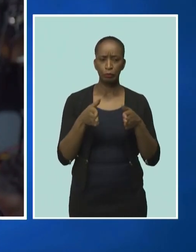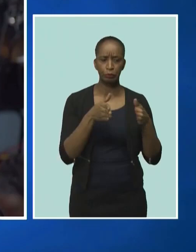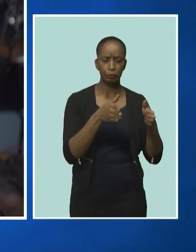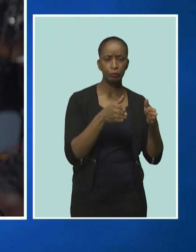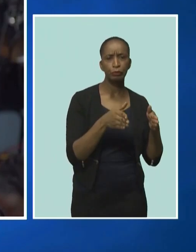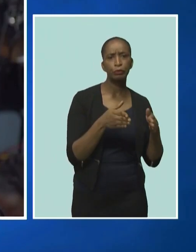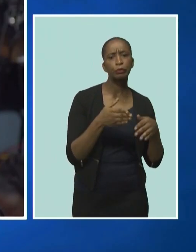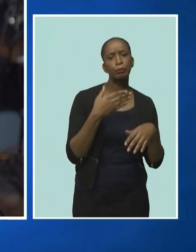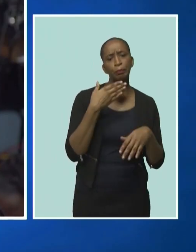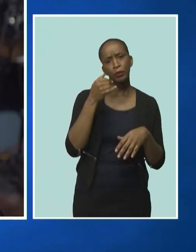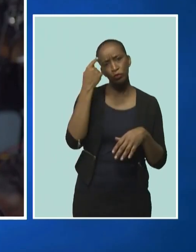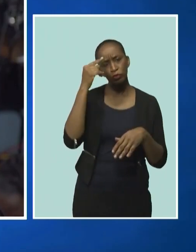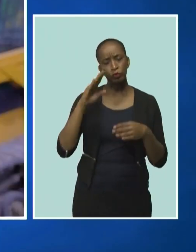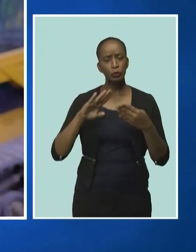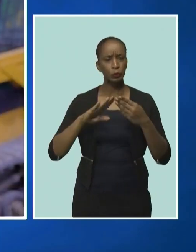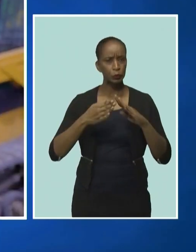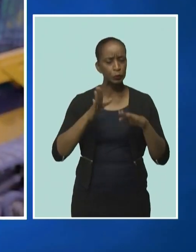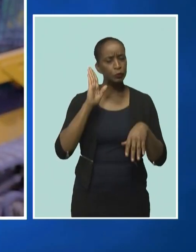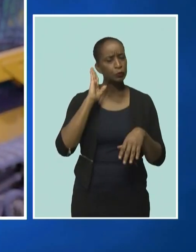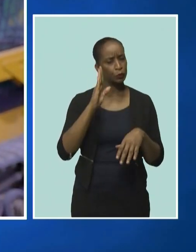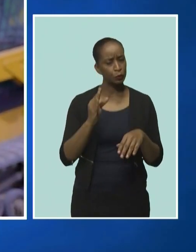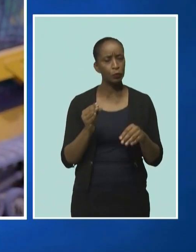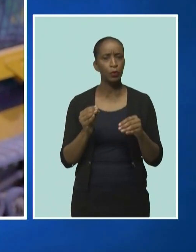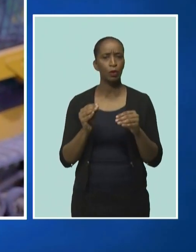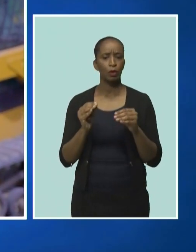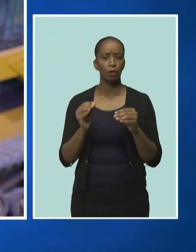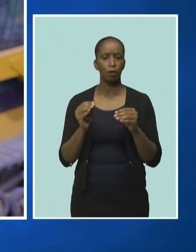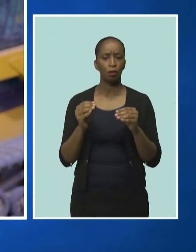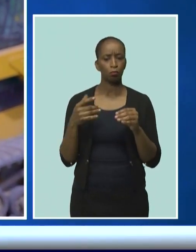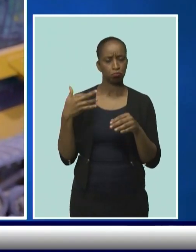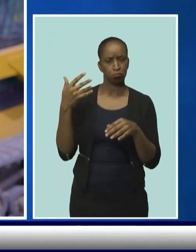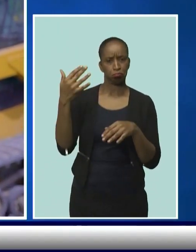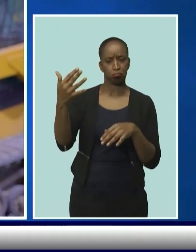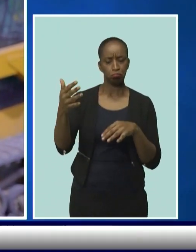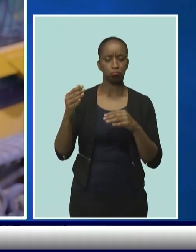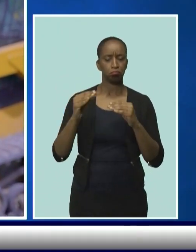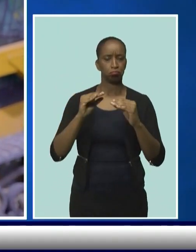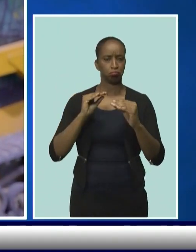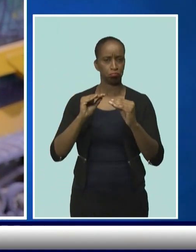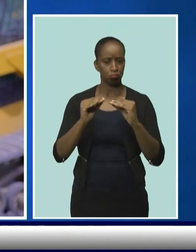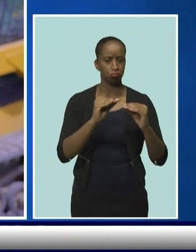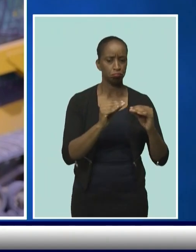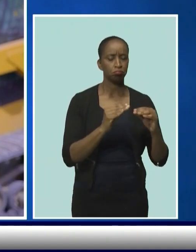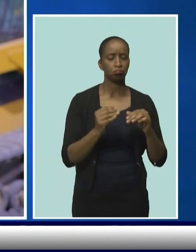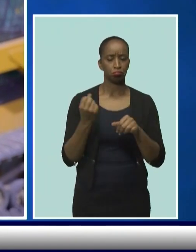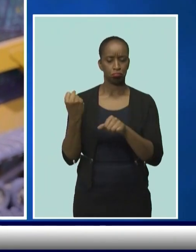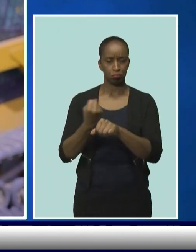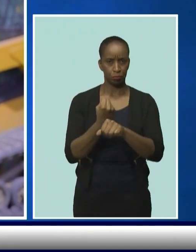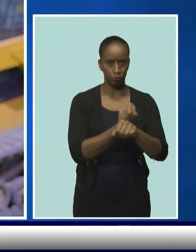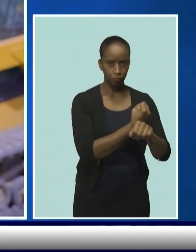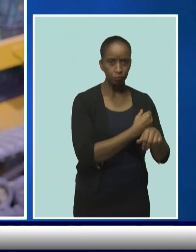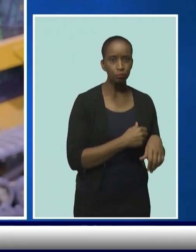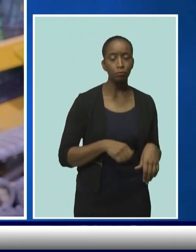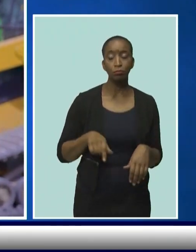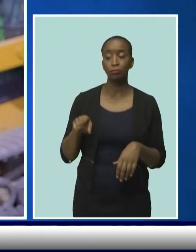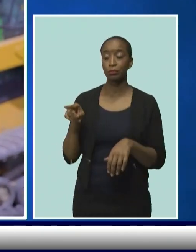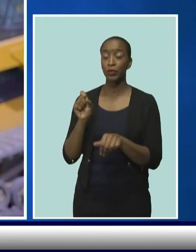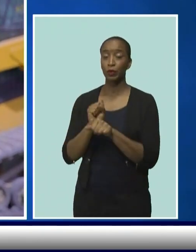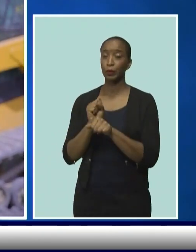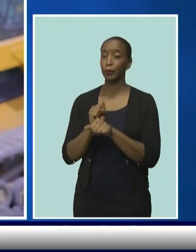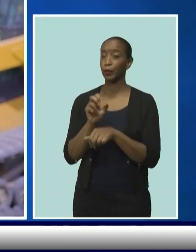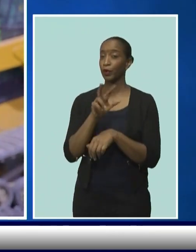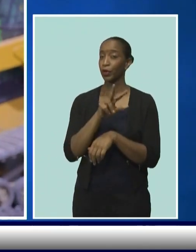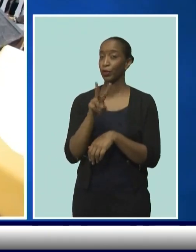the next week or 2. 37 years of his life were dedicated to serving Barbados through his roles in the Ministry